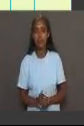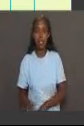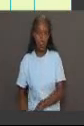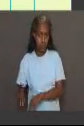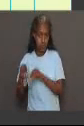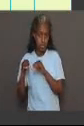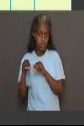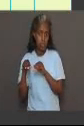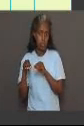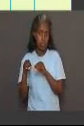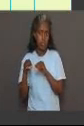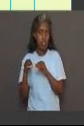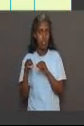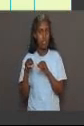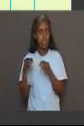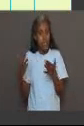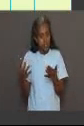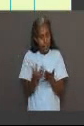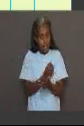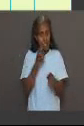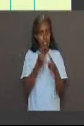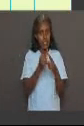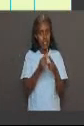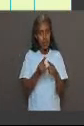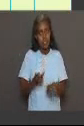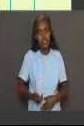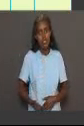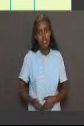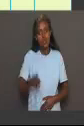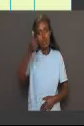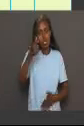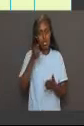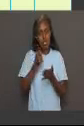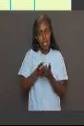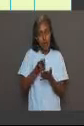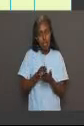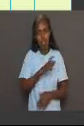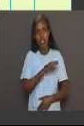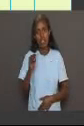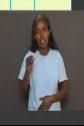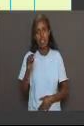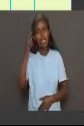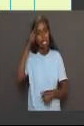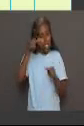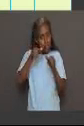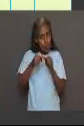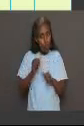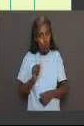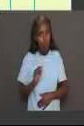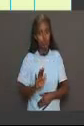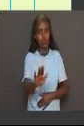Students, take turns tossing a coin and record your